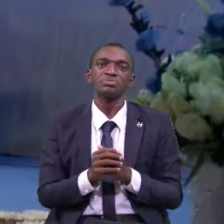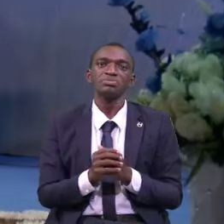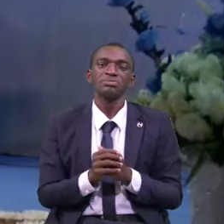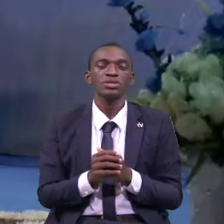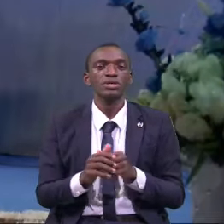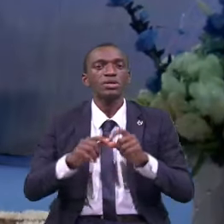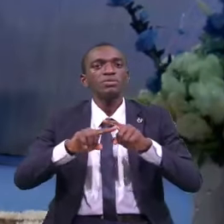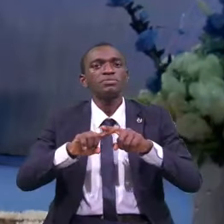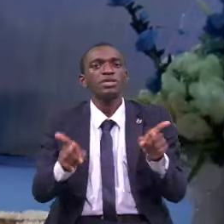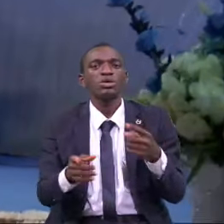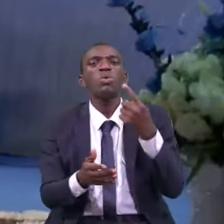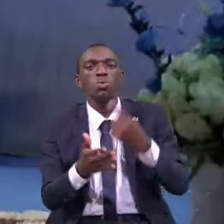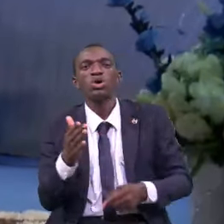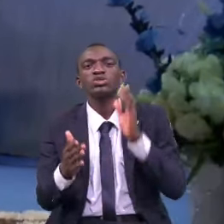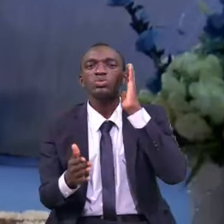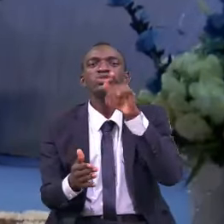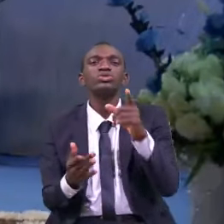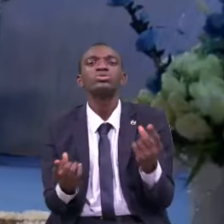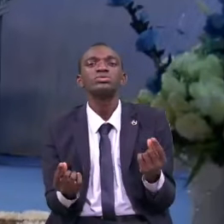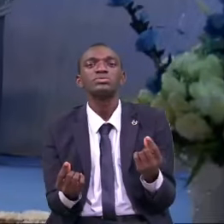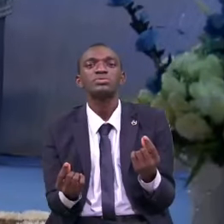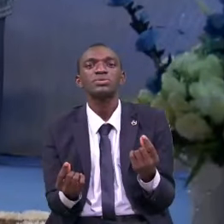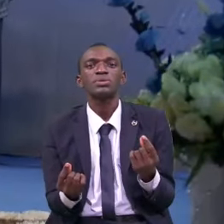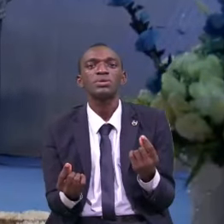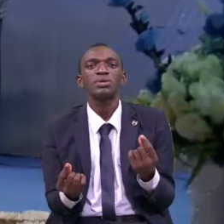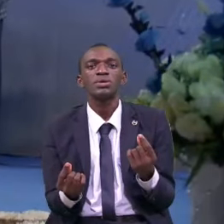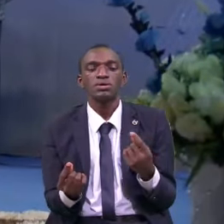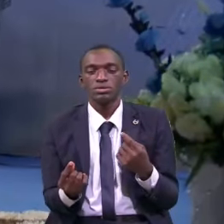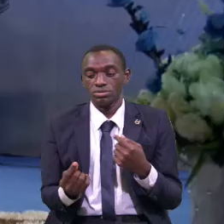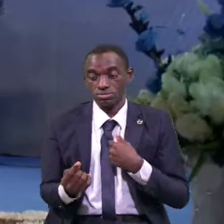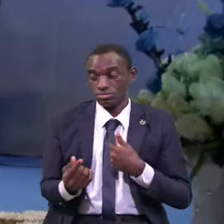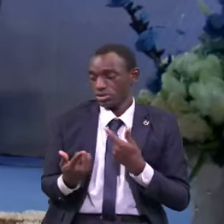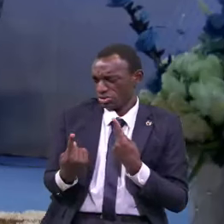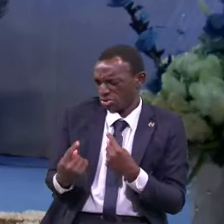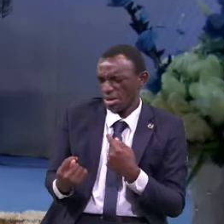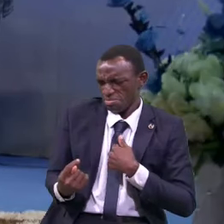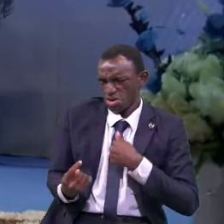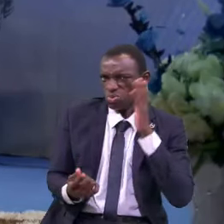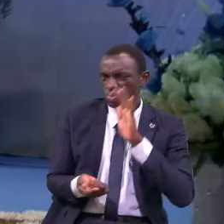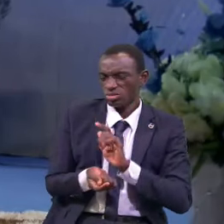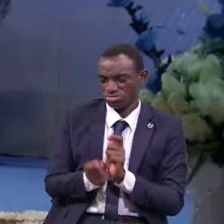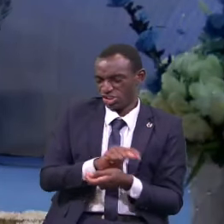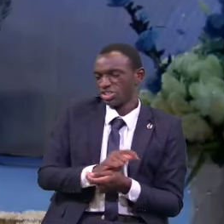But what are you going to do? I'll try and turn over a new leaf.